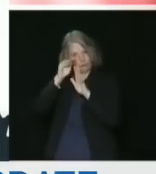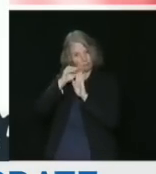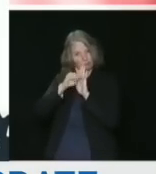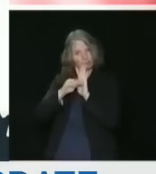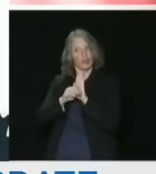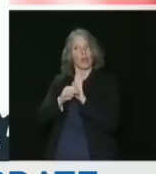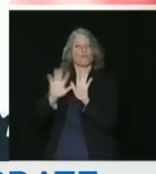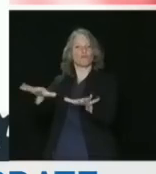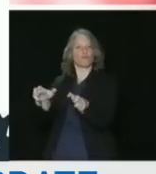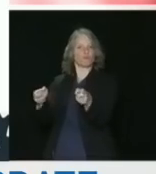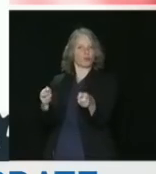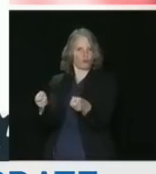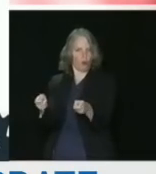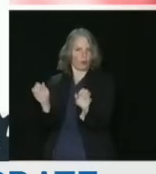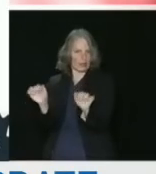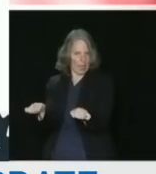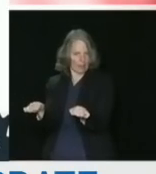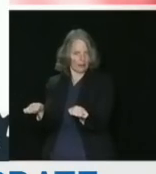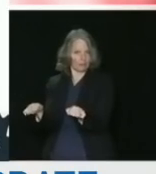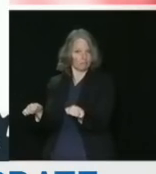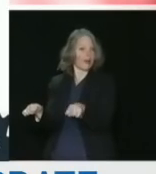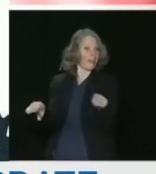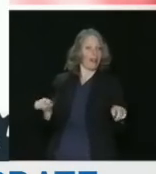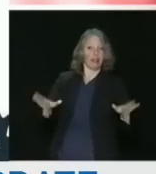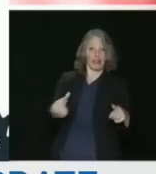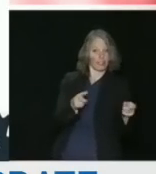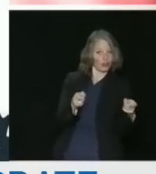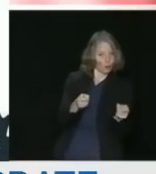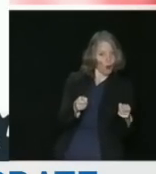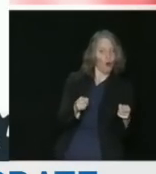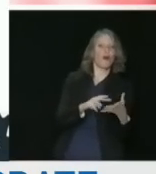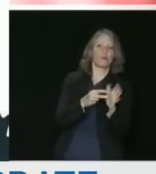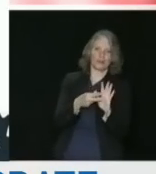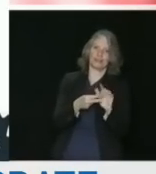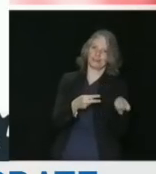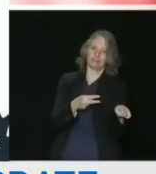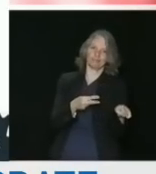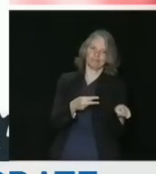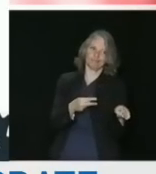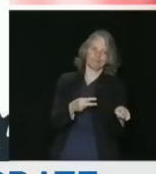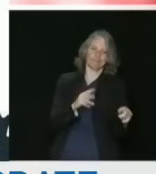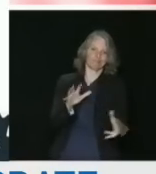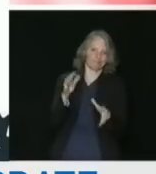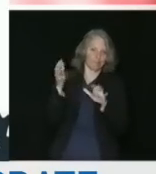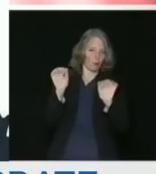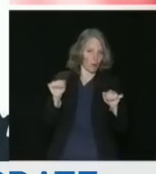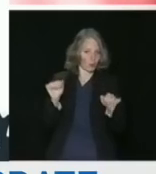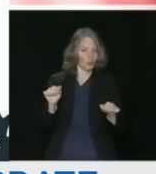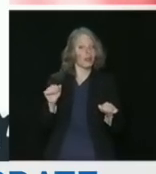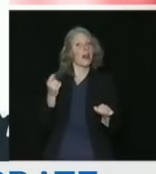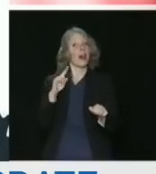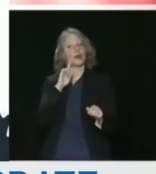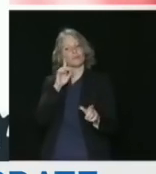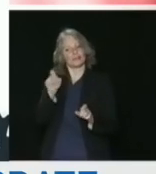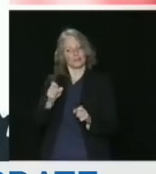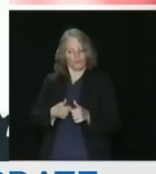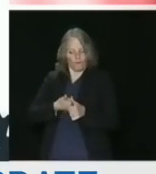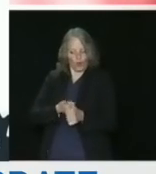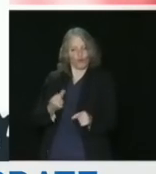circulating. The sustained measures and individual practices is the key to driving and keeping growth down.